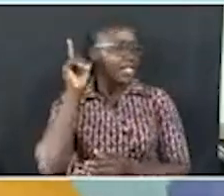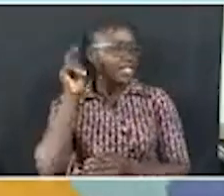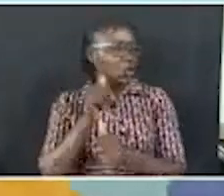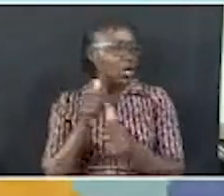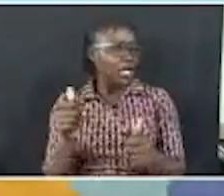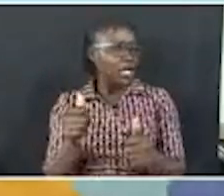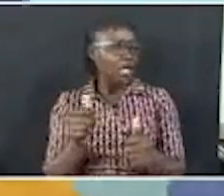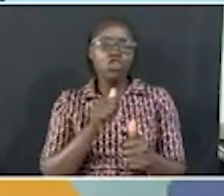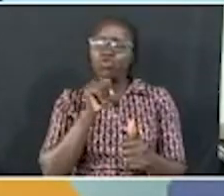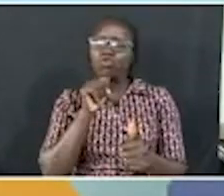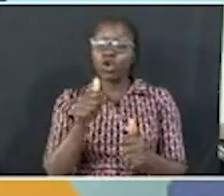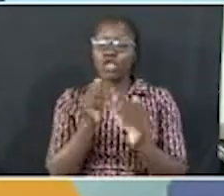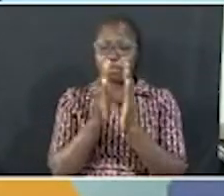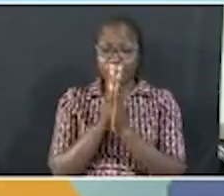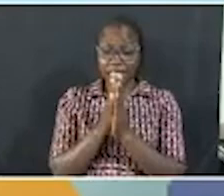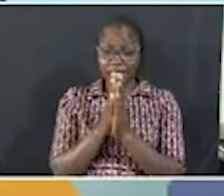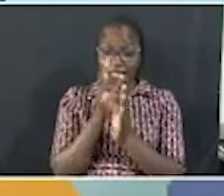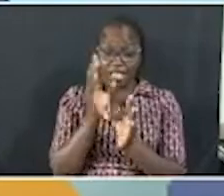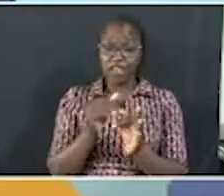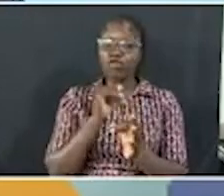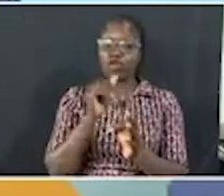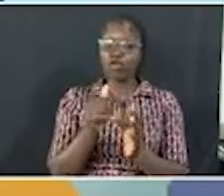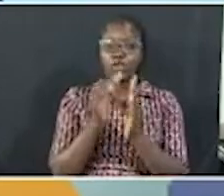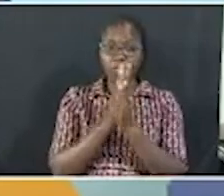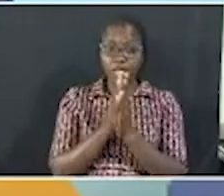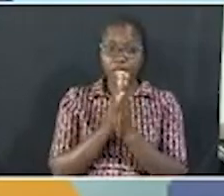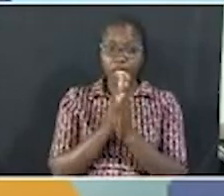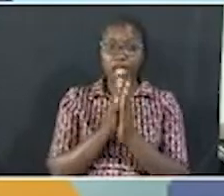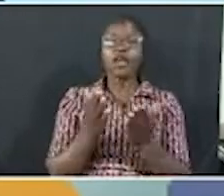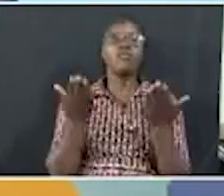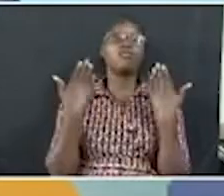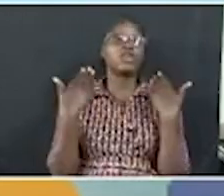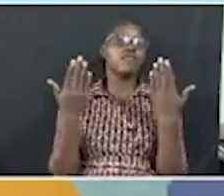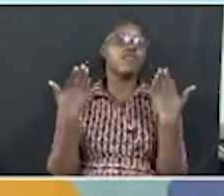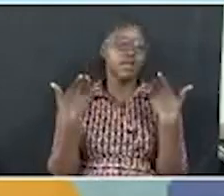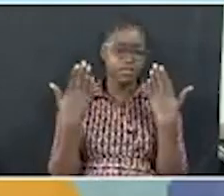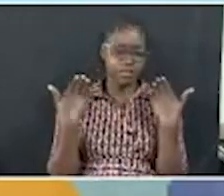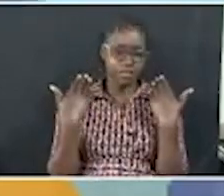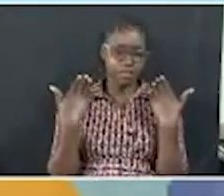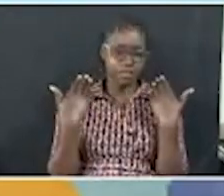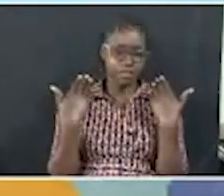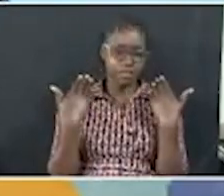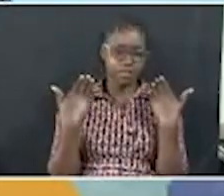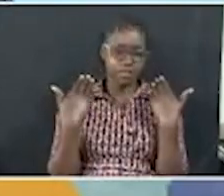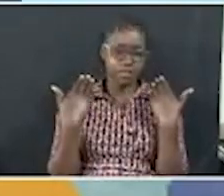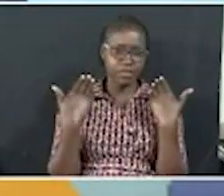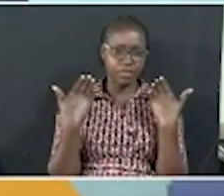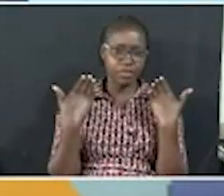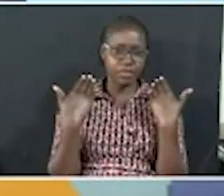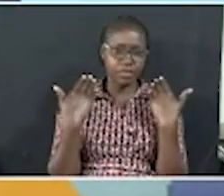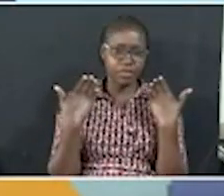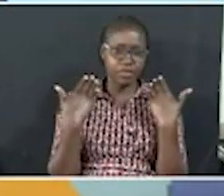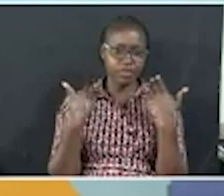friends, don't pray if you won't pray all the way.